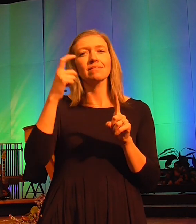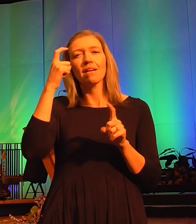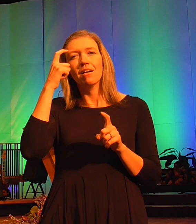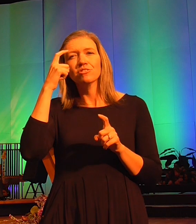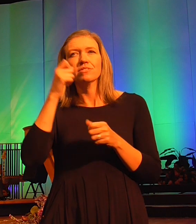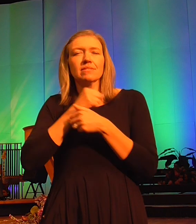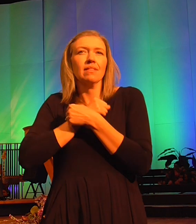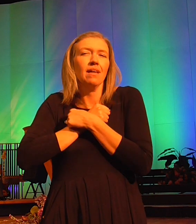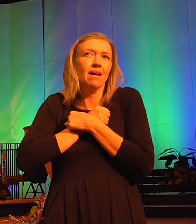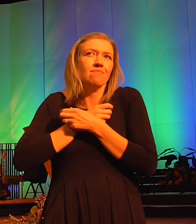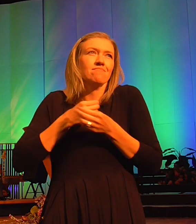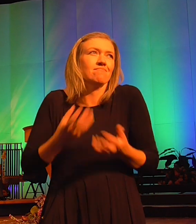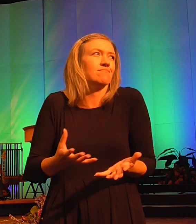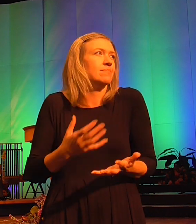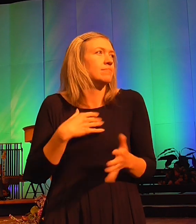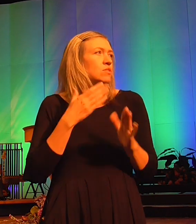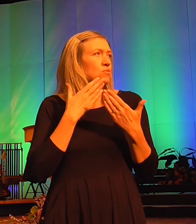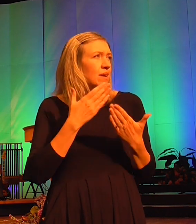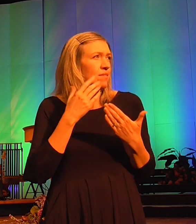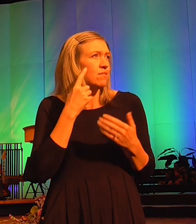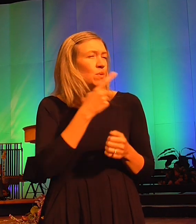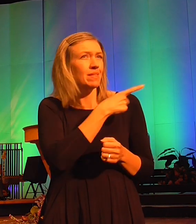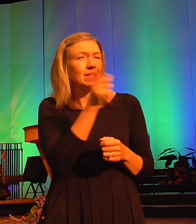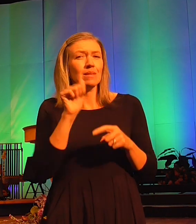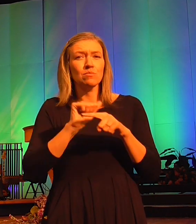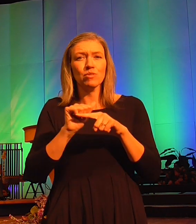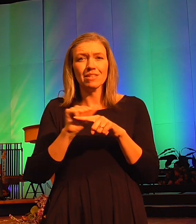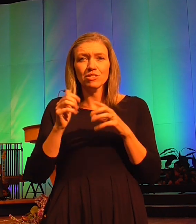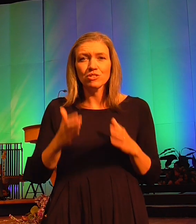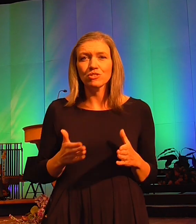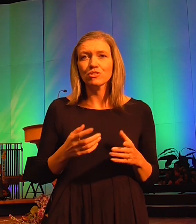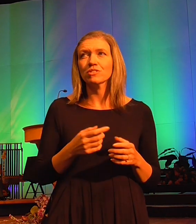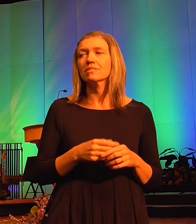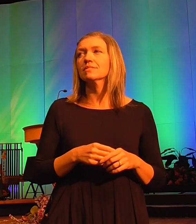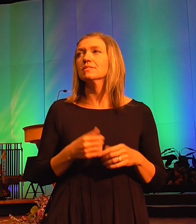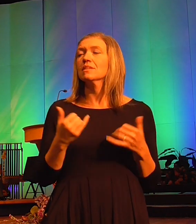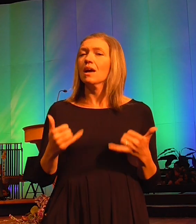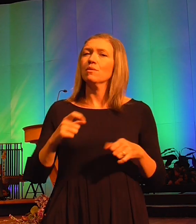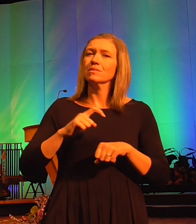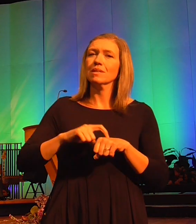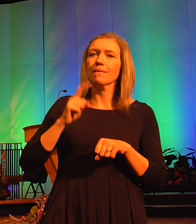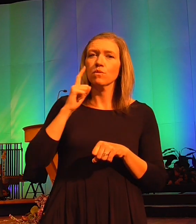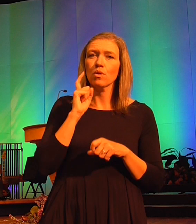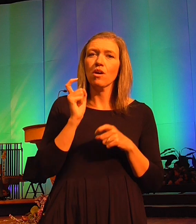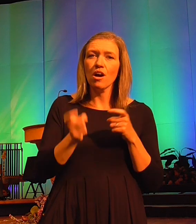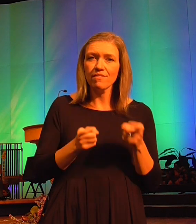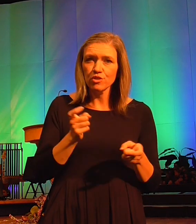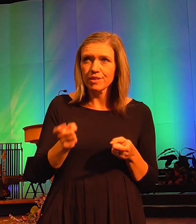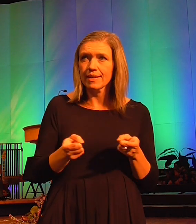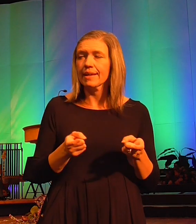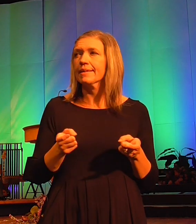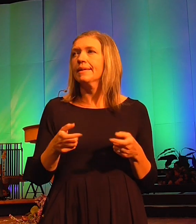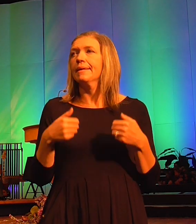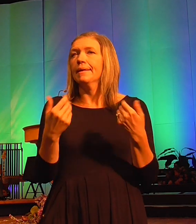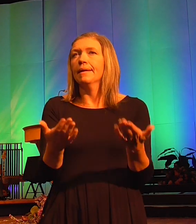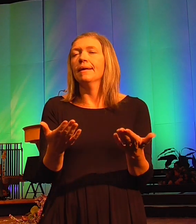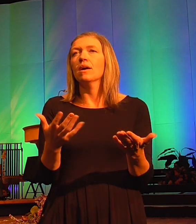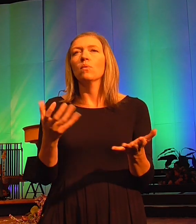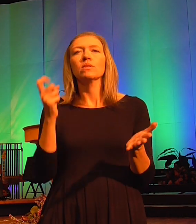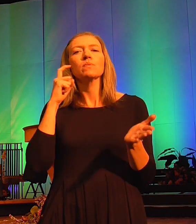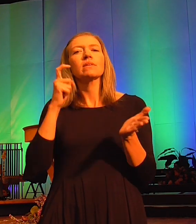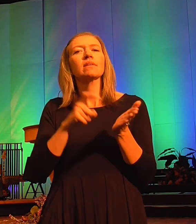lot of consciousness of love. So grateful for these practitioners. I do want to take a moment in this time of offering to acknowledge